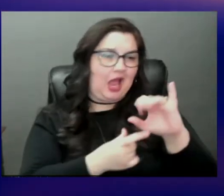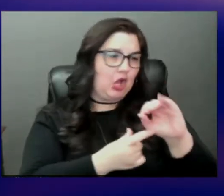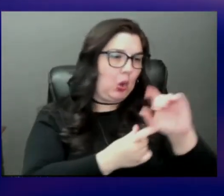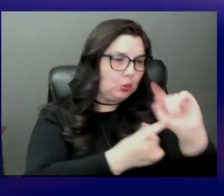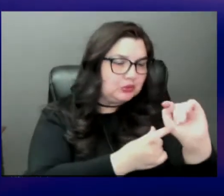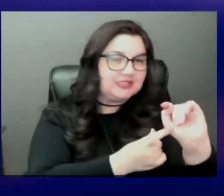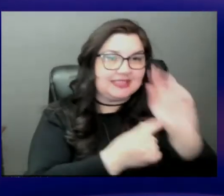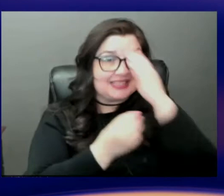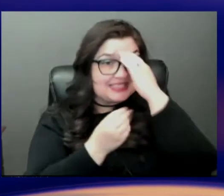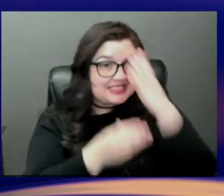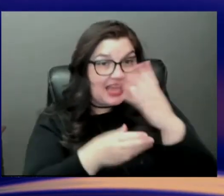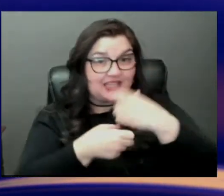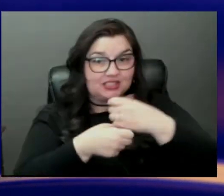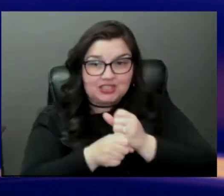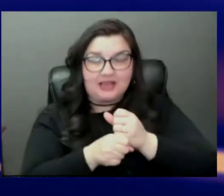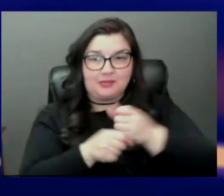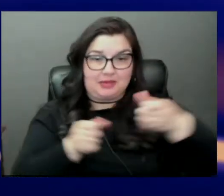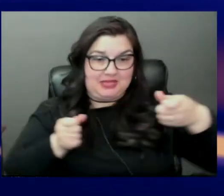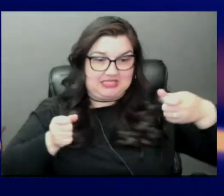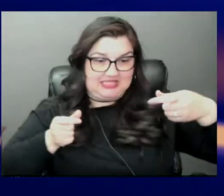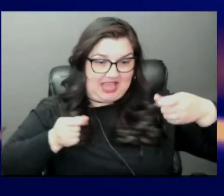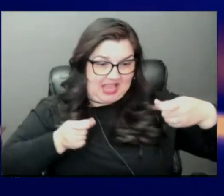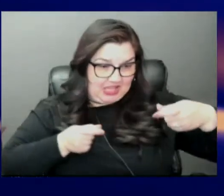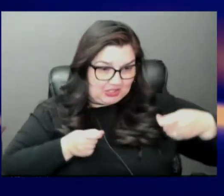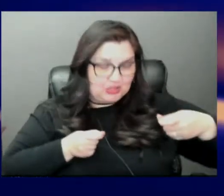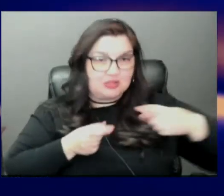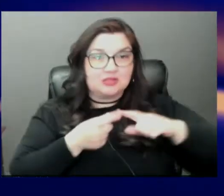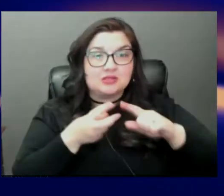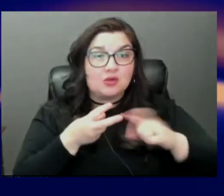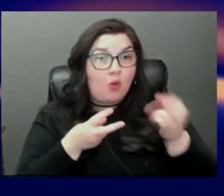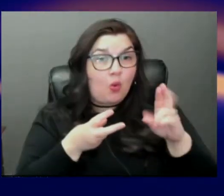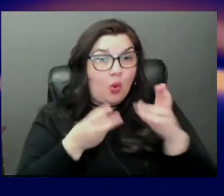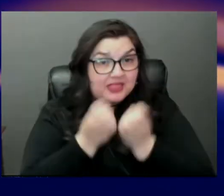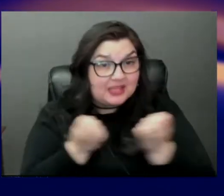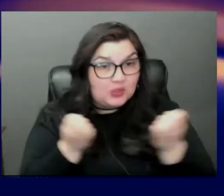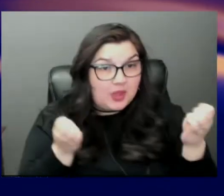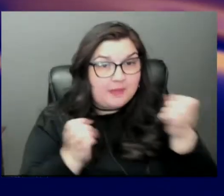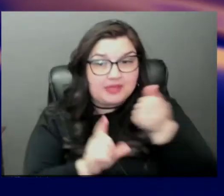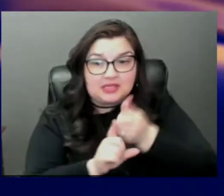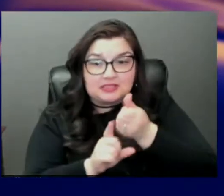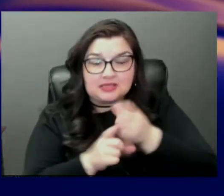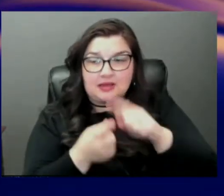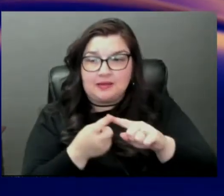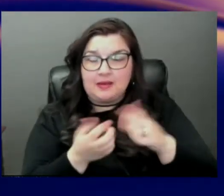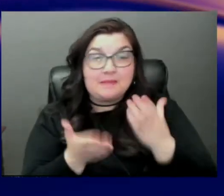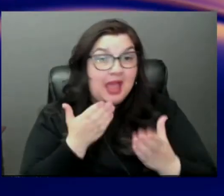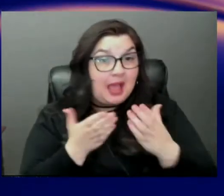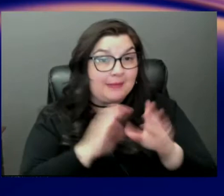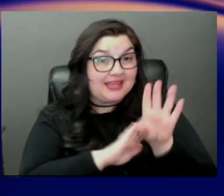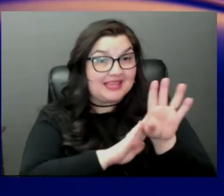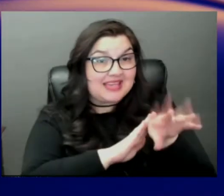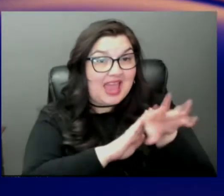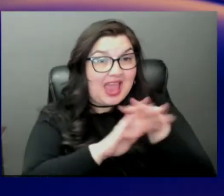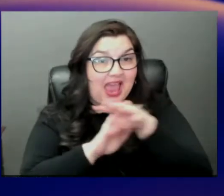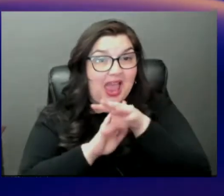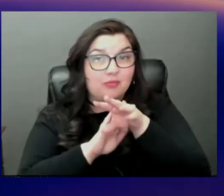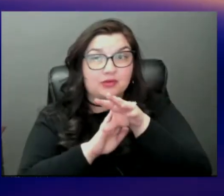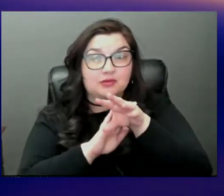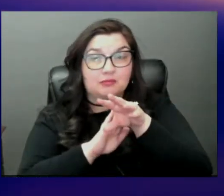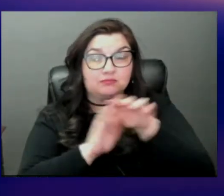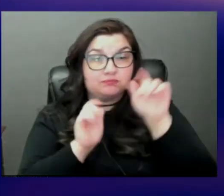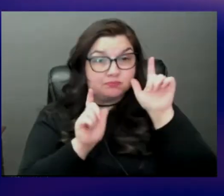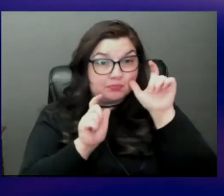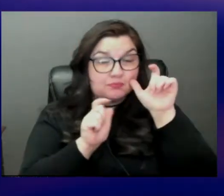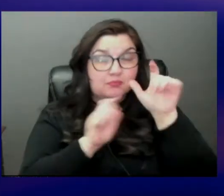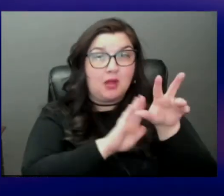generated via sensors or in the equipment. They could be cameras that are, taking pictures and recording